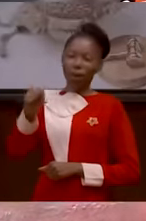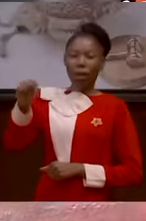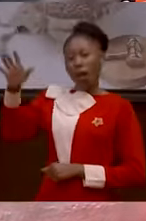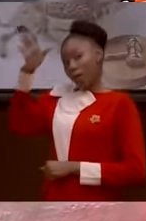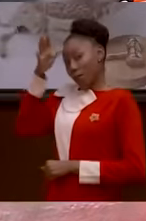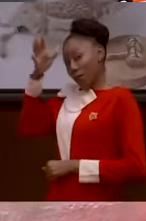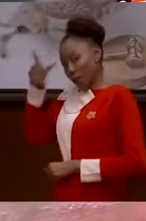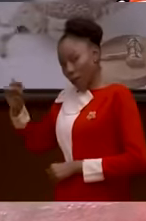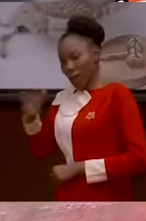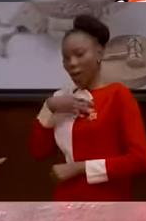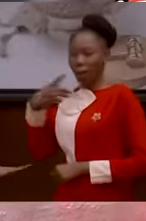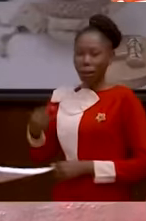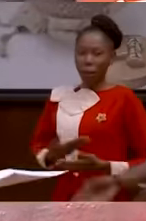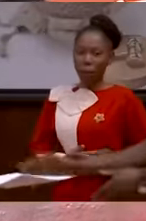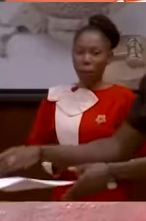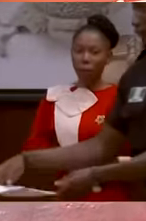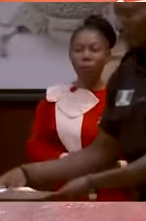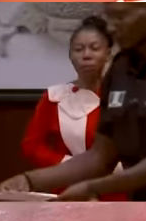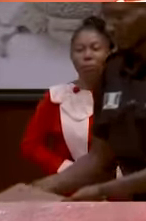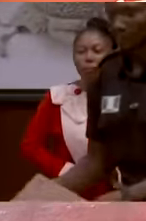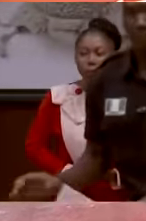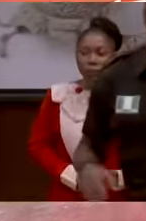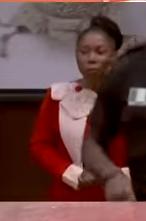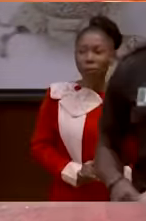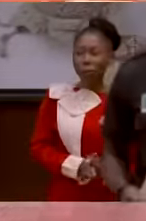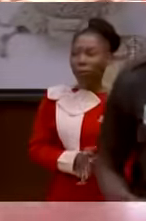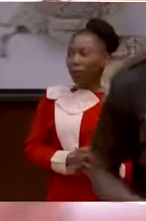father and the baby in question. Thank you.